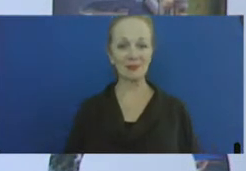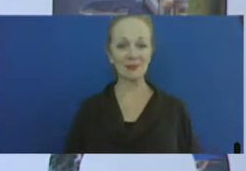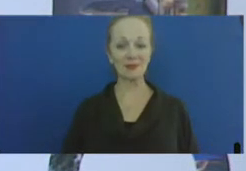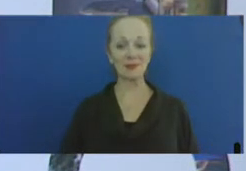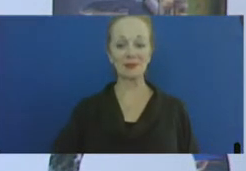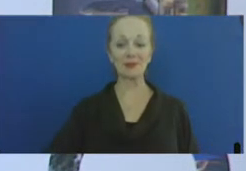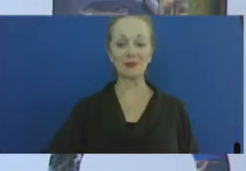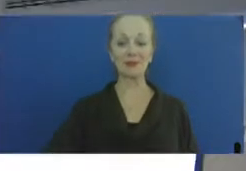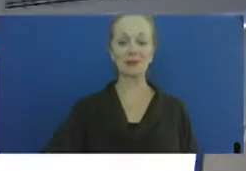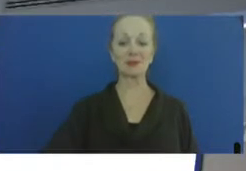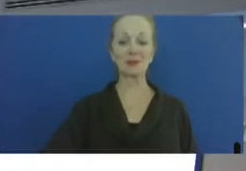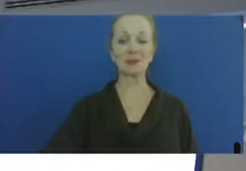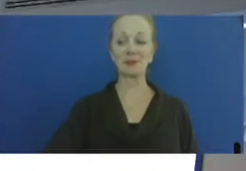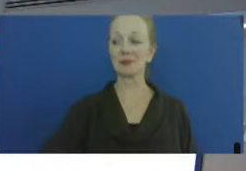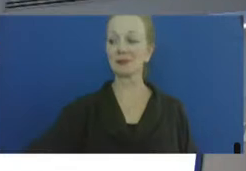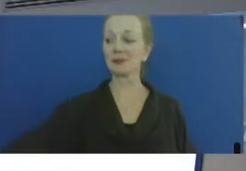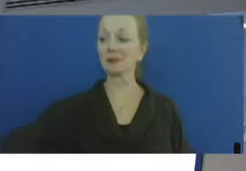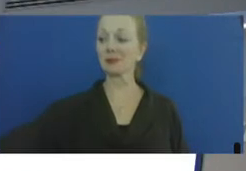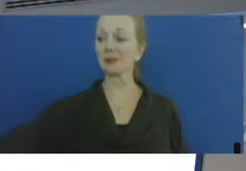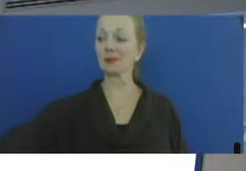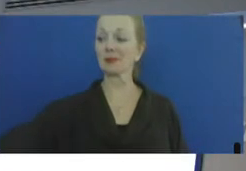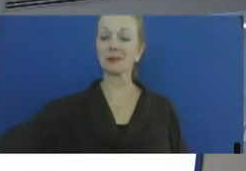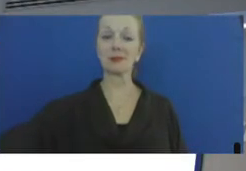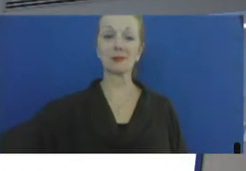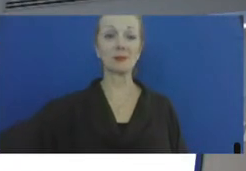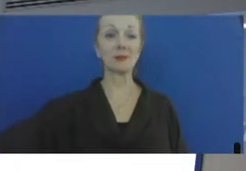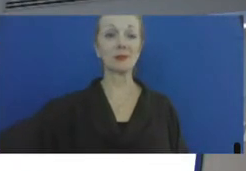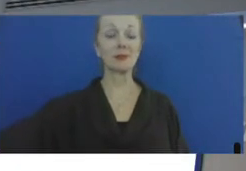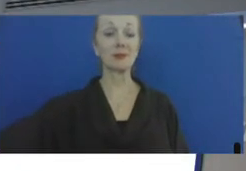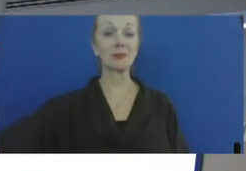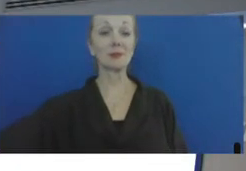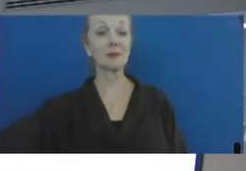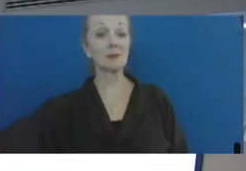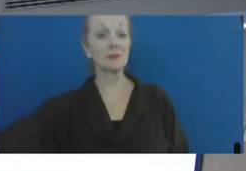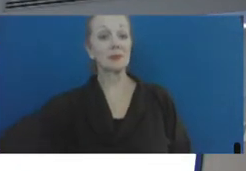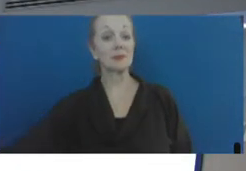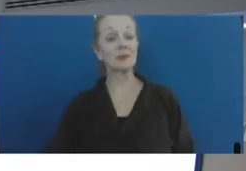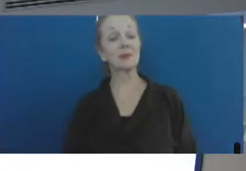Me that they'd like to have a discussion with you. We'll start with Ms. Ajmera.